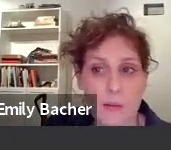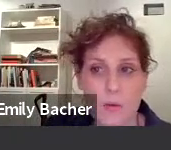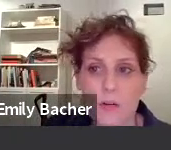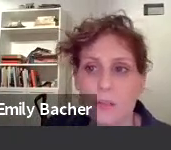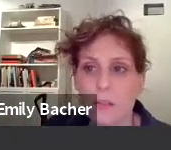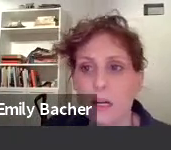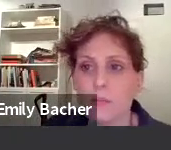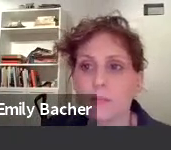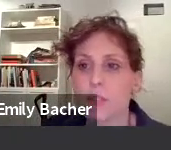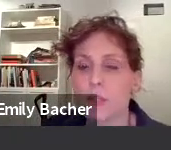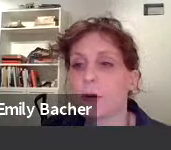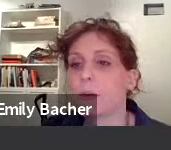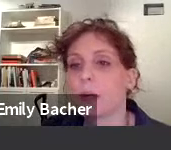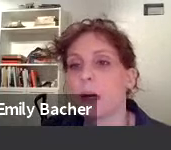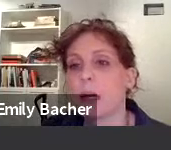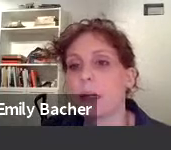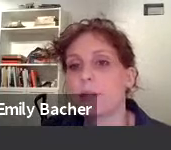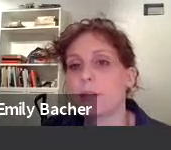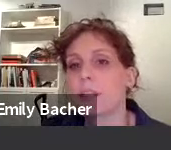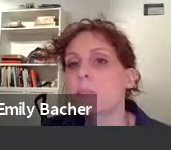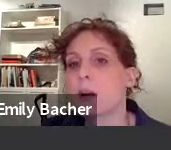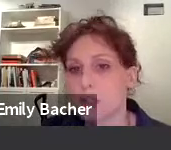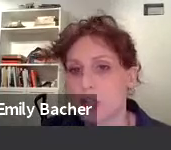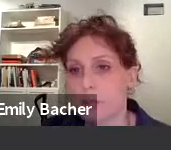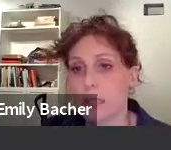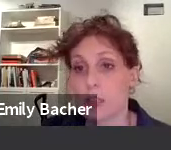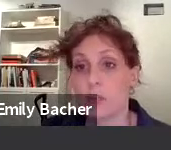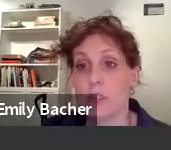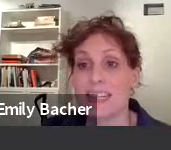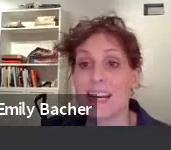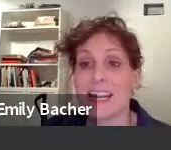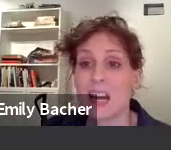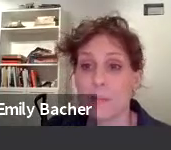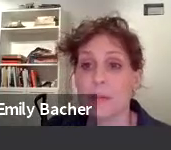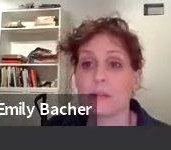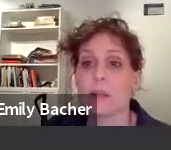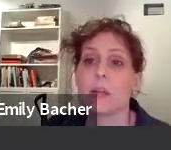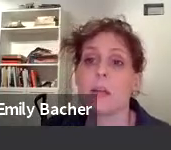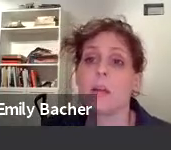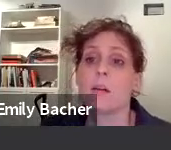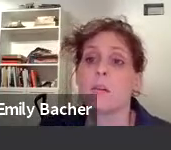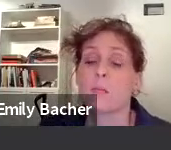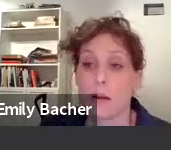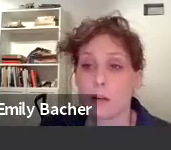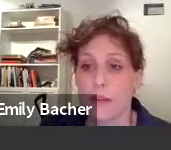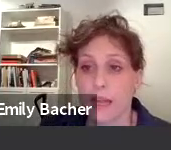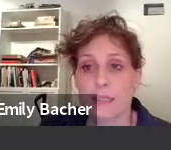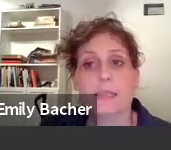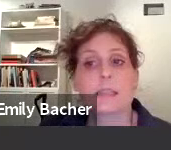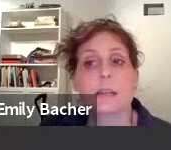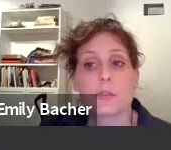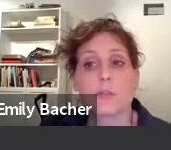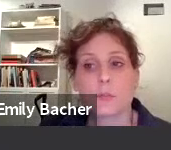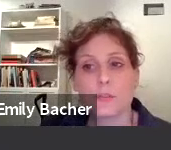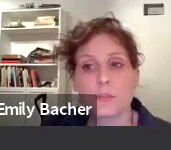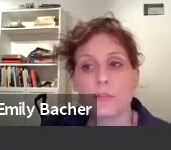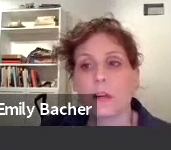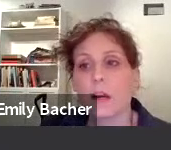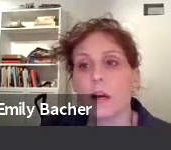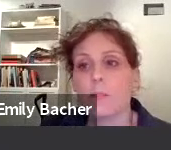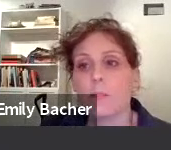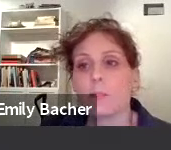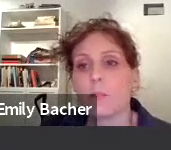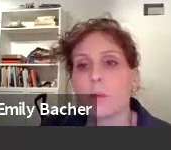like that anymore. So for this project, because there's not a common route of access up to the